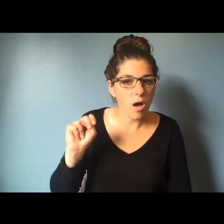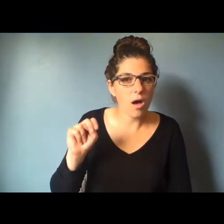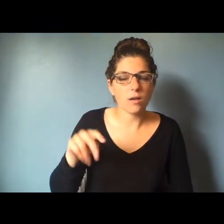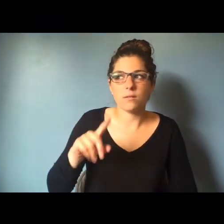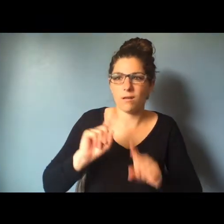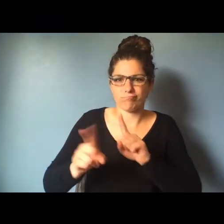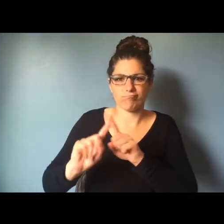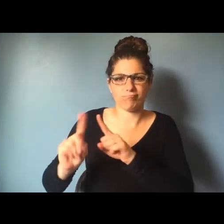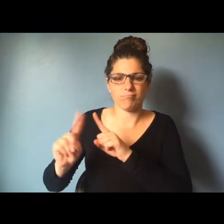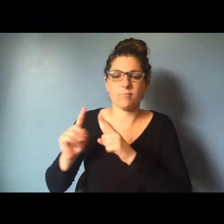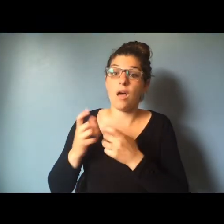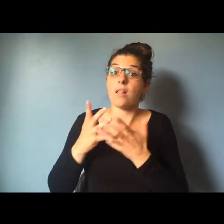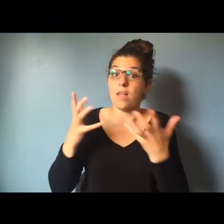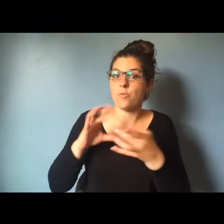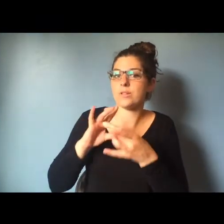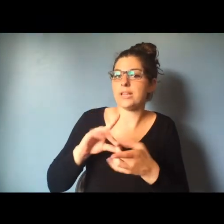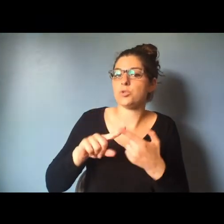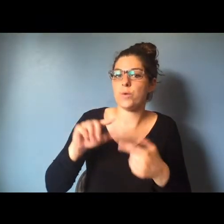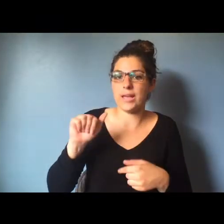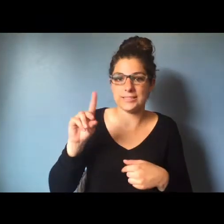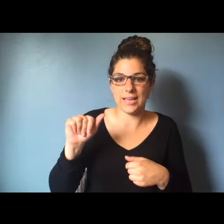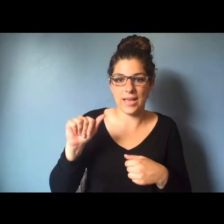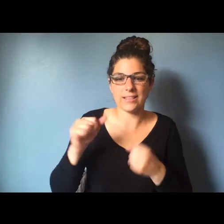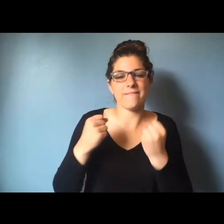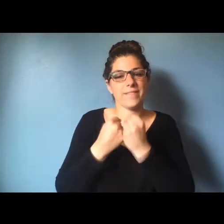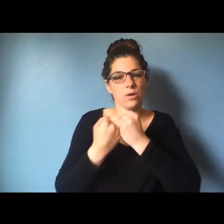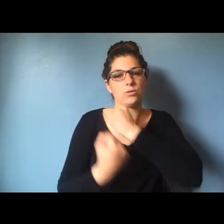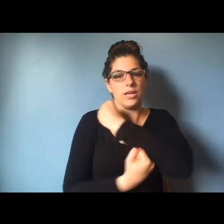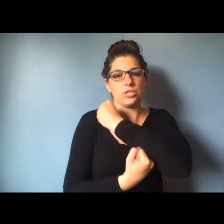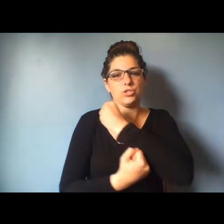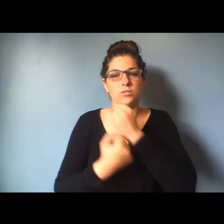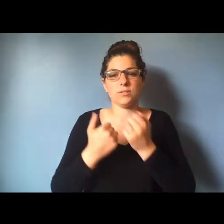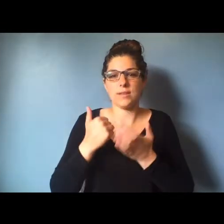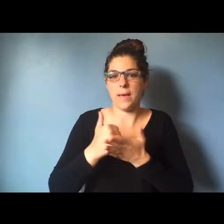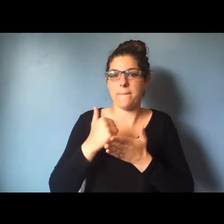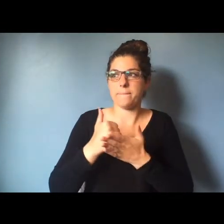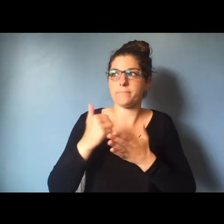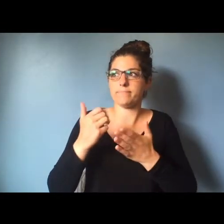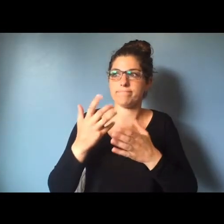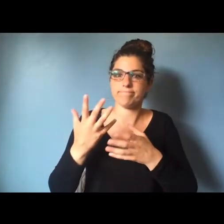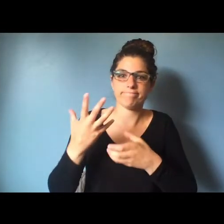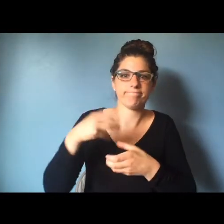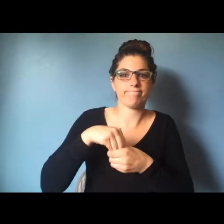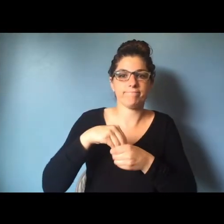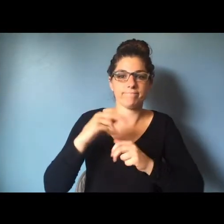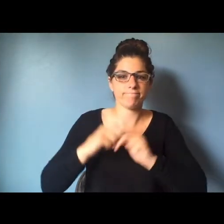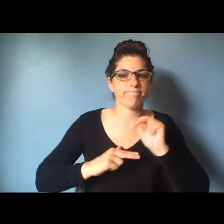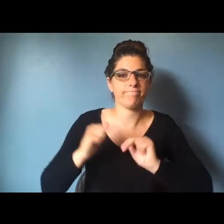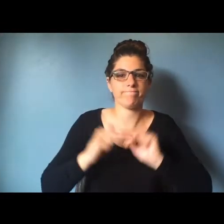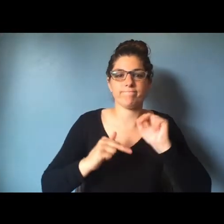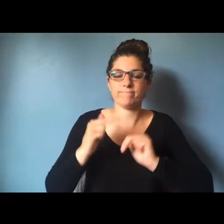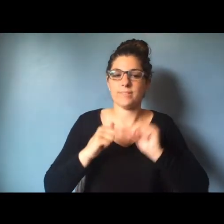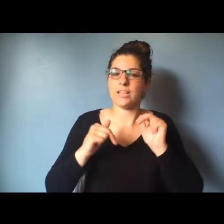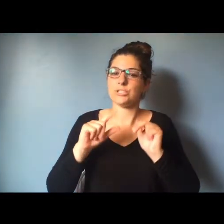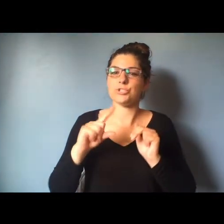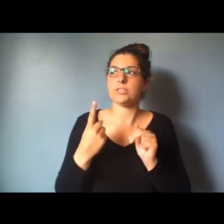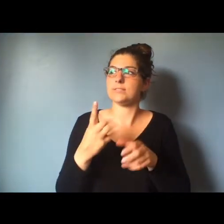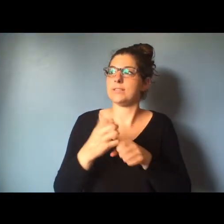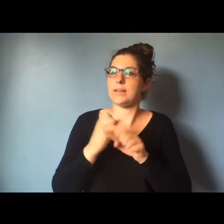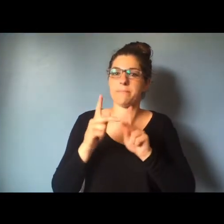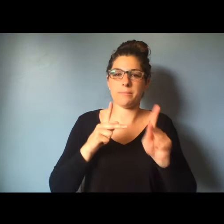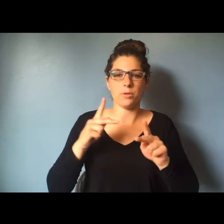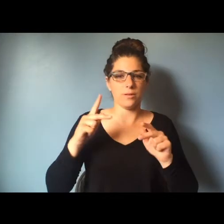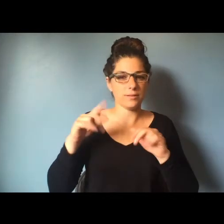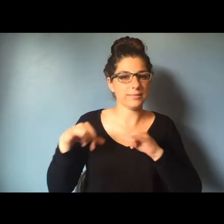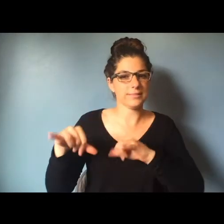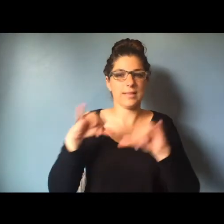do with the ADA and the foundation that has helped build in terms of inclusivity and just getting people on the same